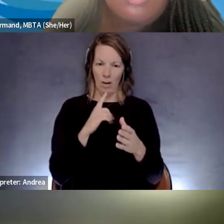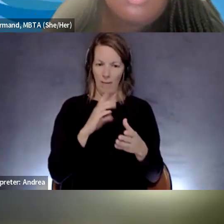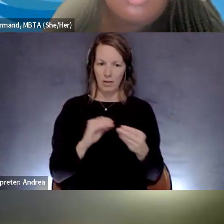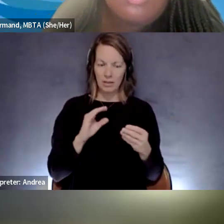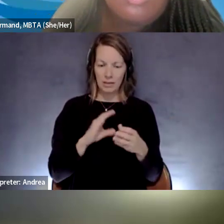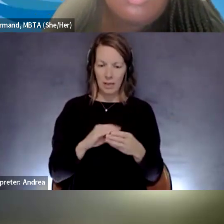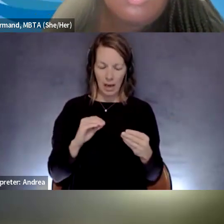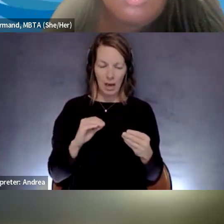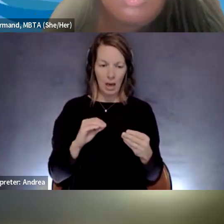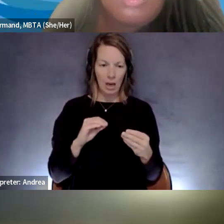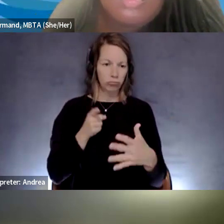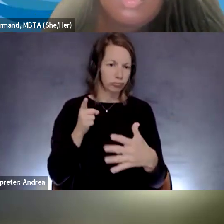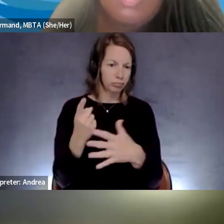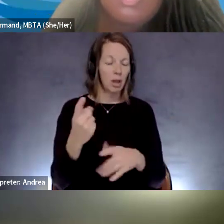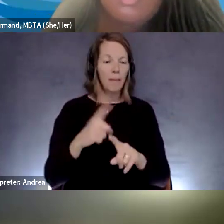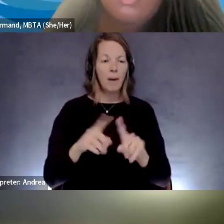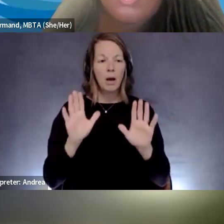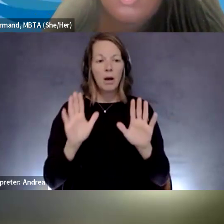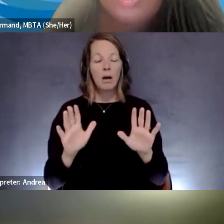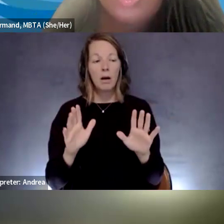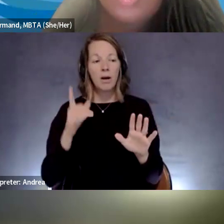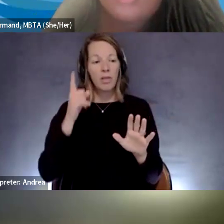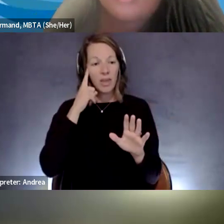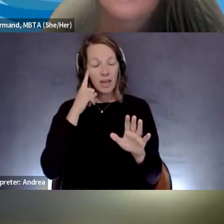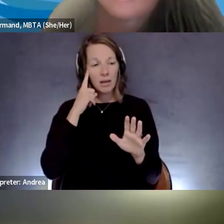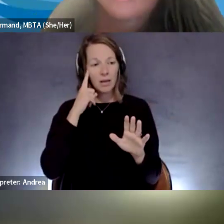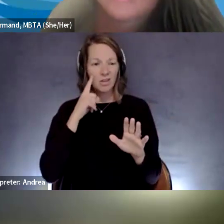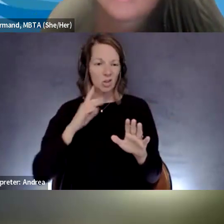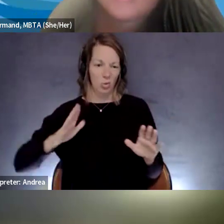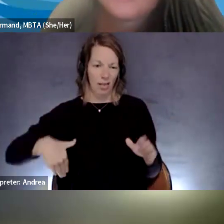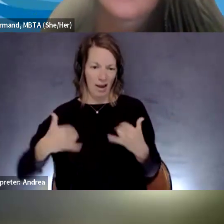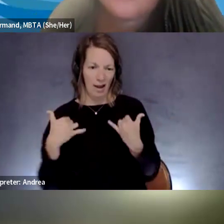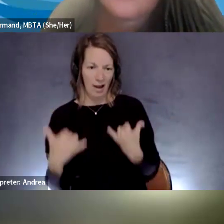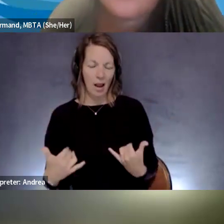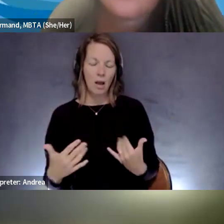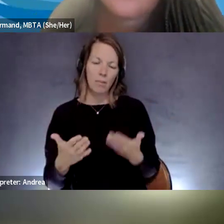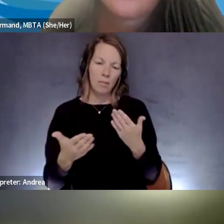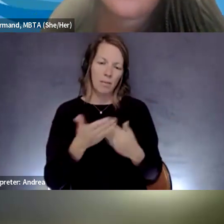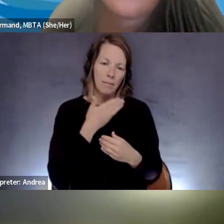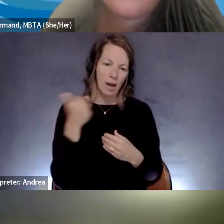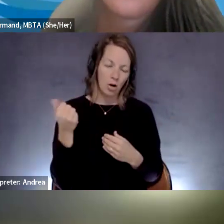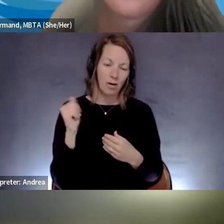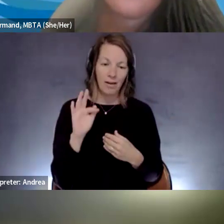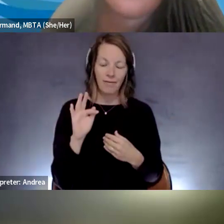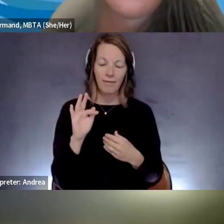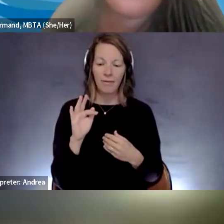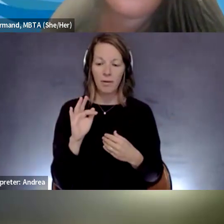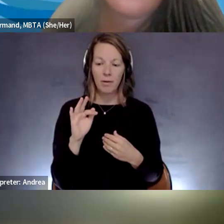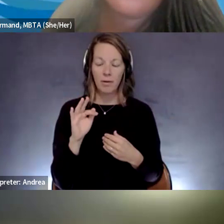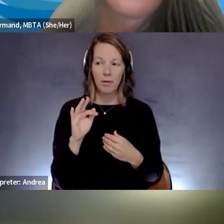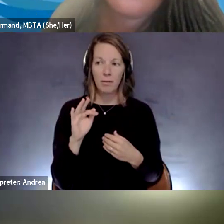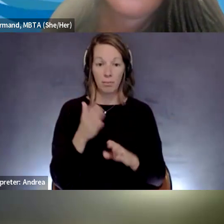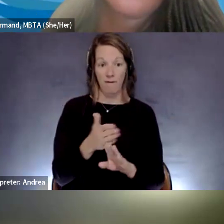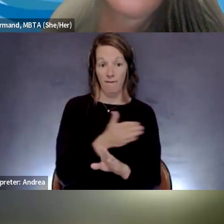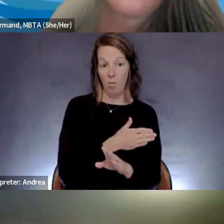say in the wrong way, but I think that, you know, it's too late now, but I think it would have been much better if you had, before